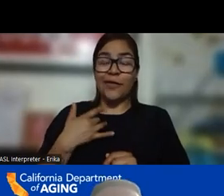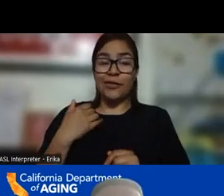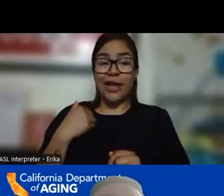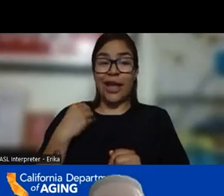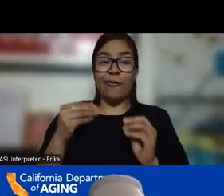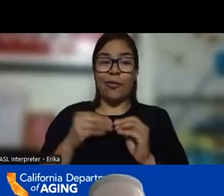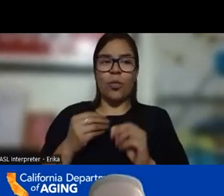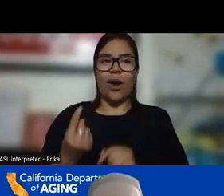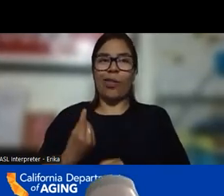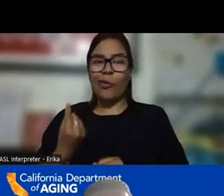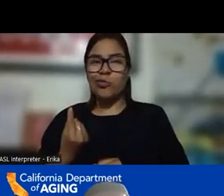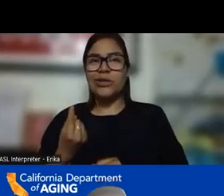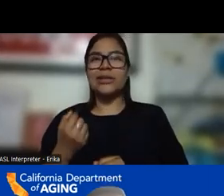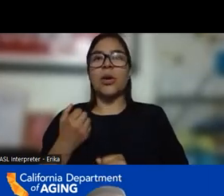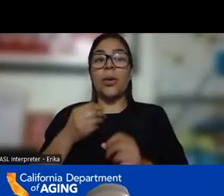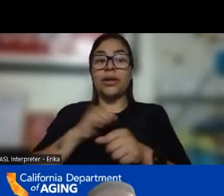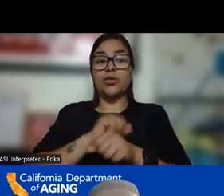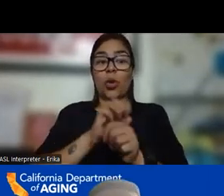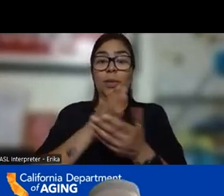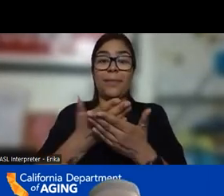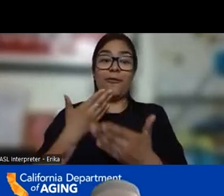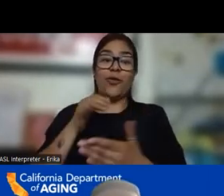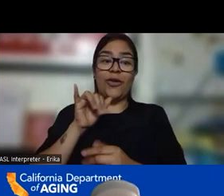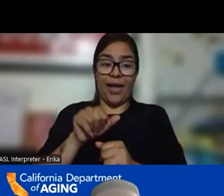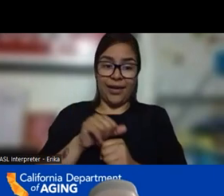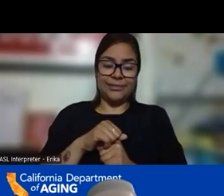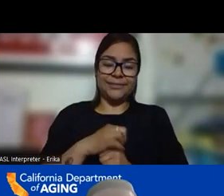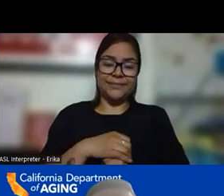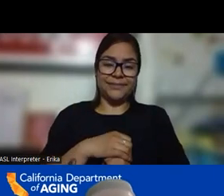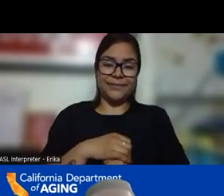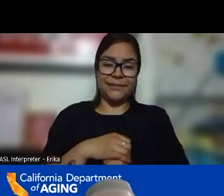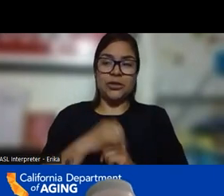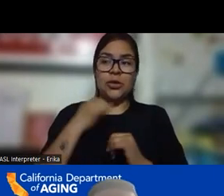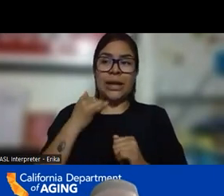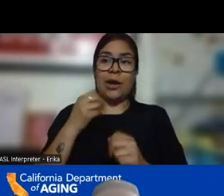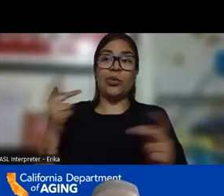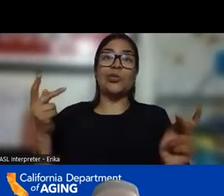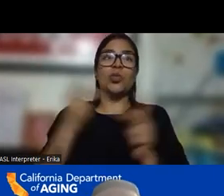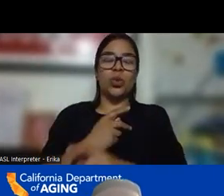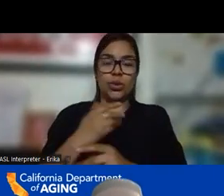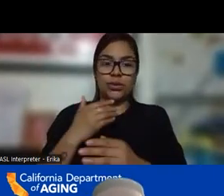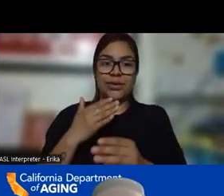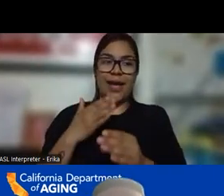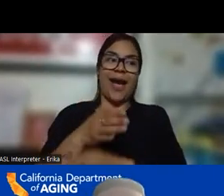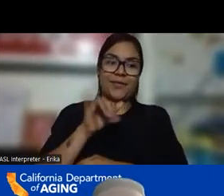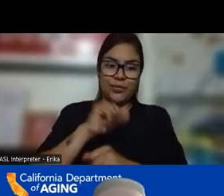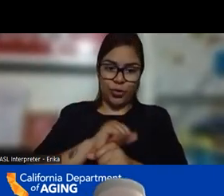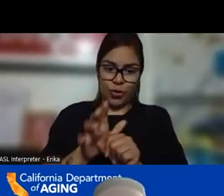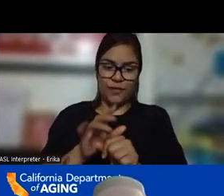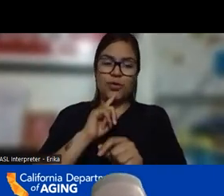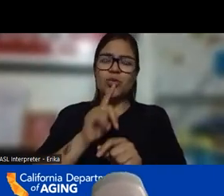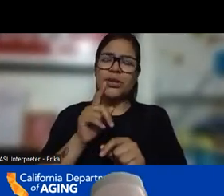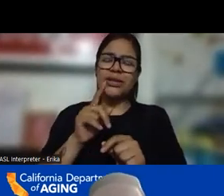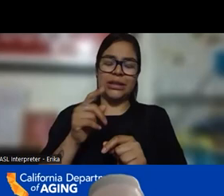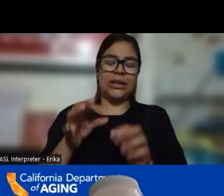ideation than pre-COVID. So unfortunately, these issues in large part have gotten worse since COVID. So it's a really critical time for us to conduct this study